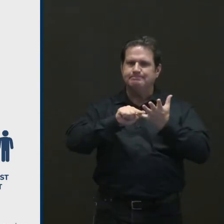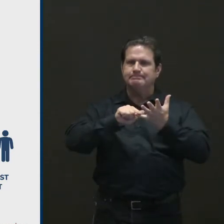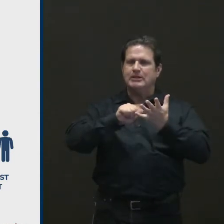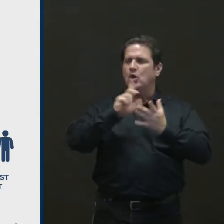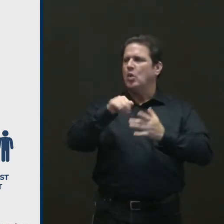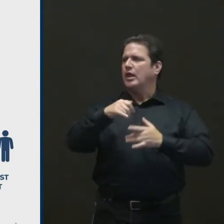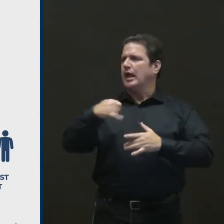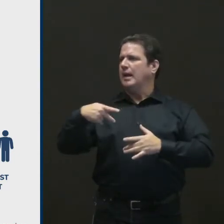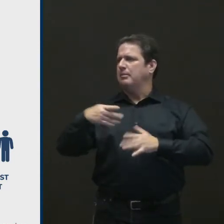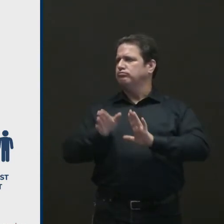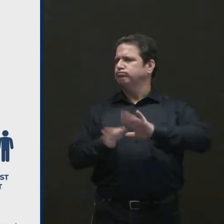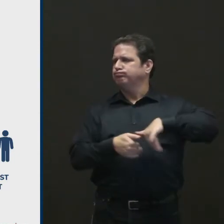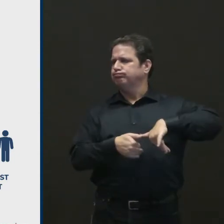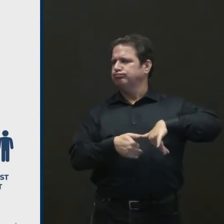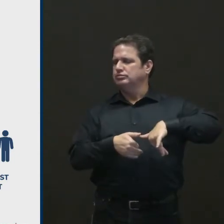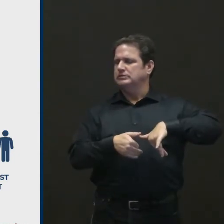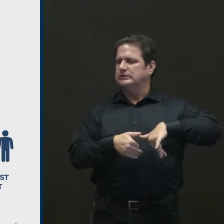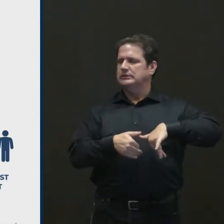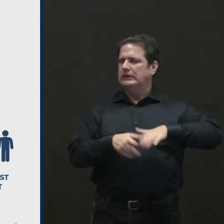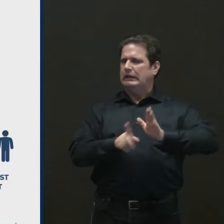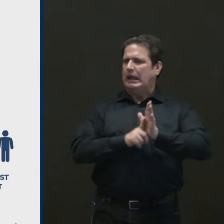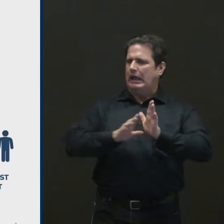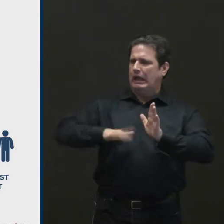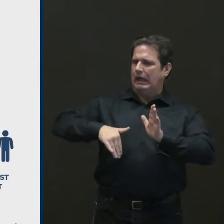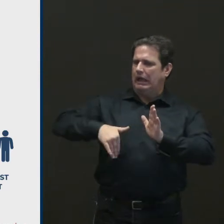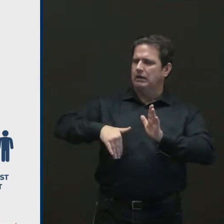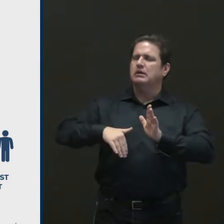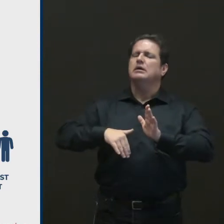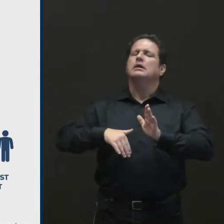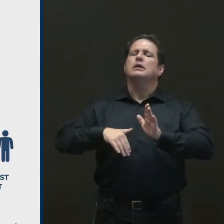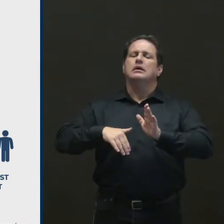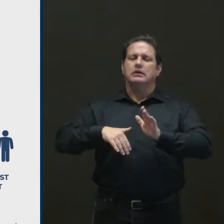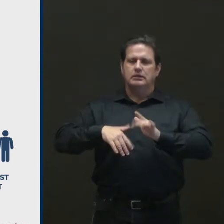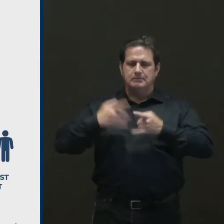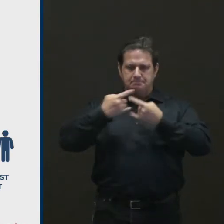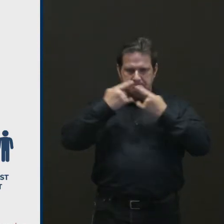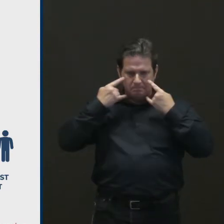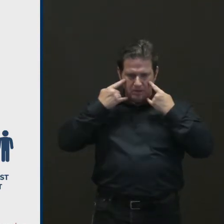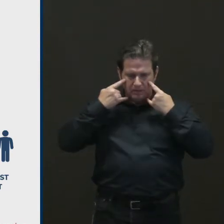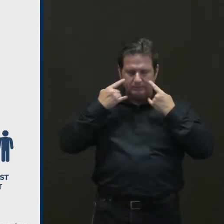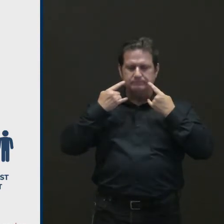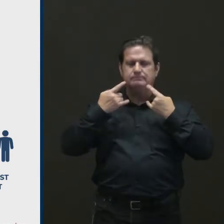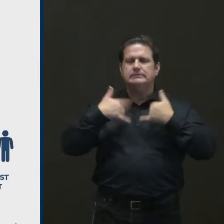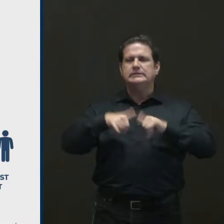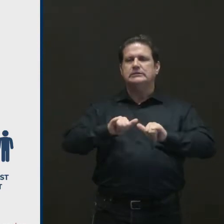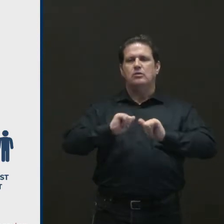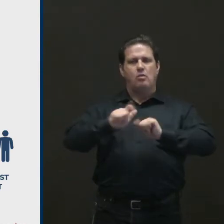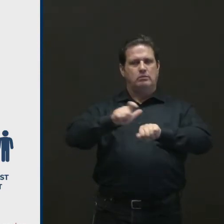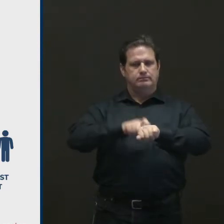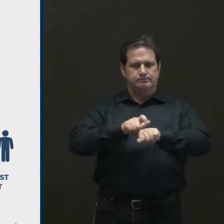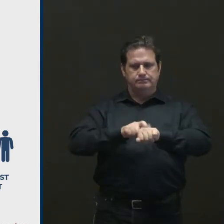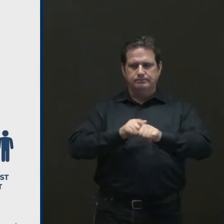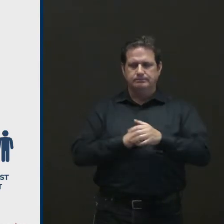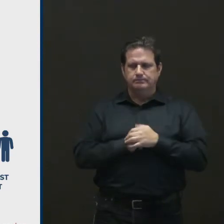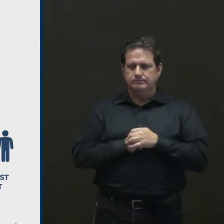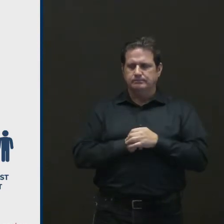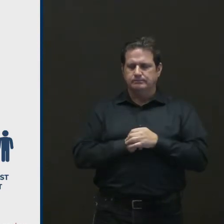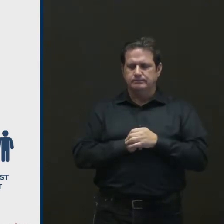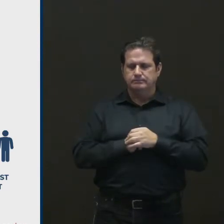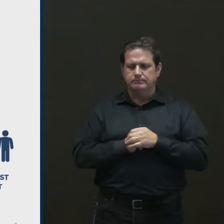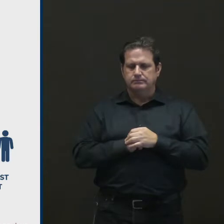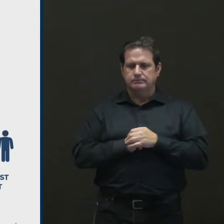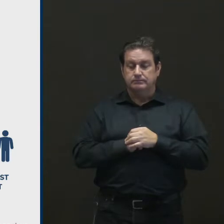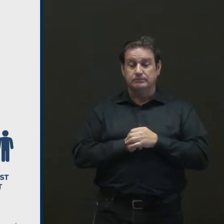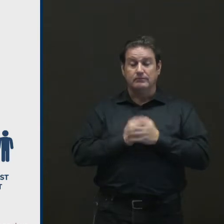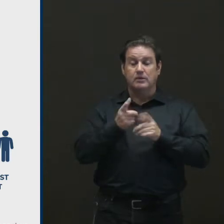if you have the app and you haven't been pinged, but it's important to wear that mask at all times. And